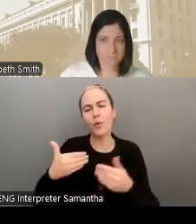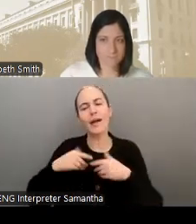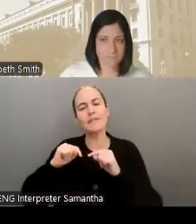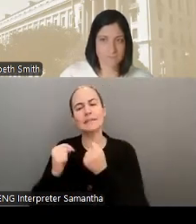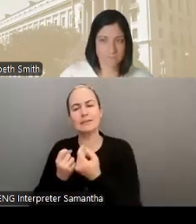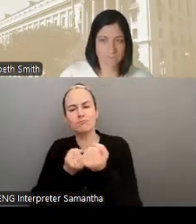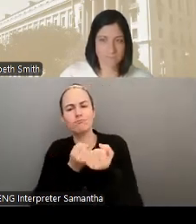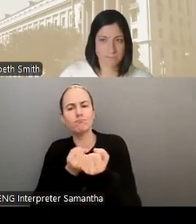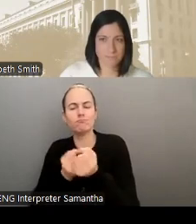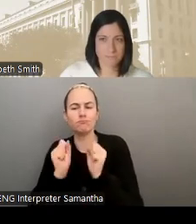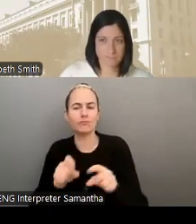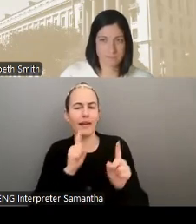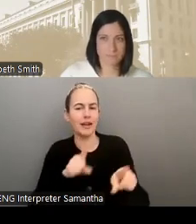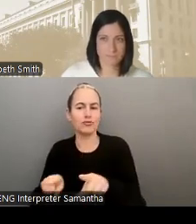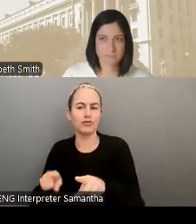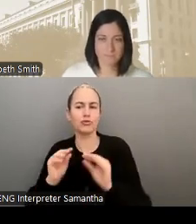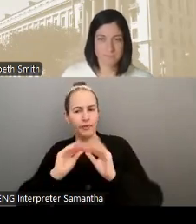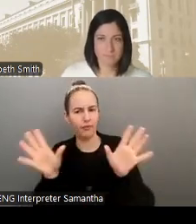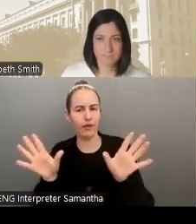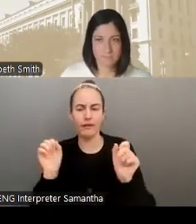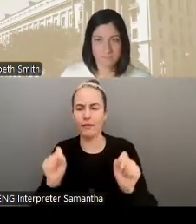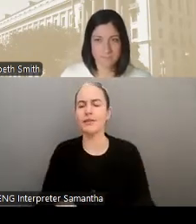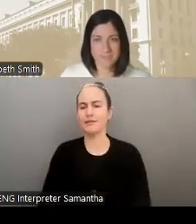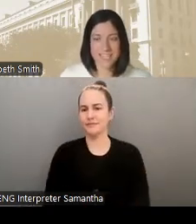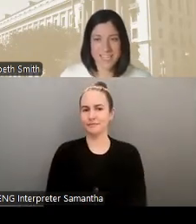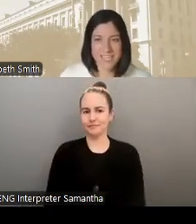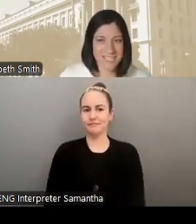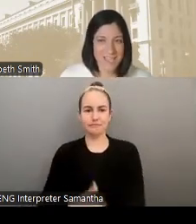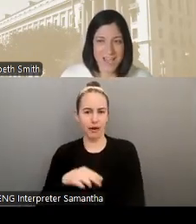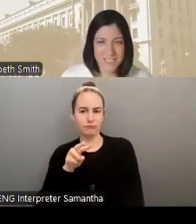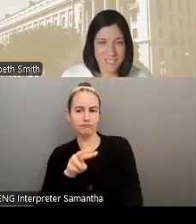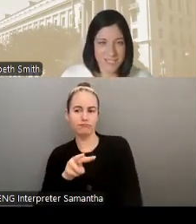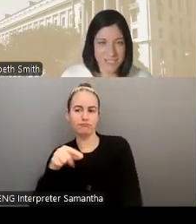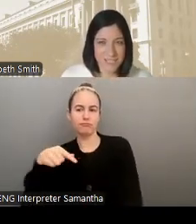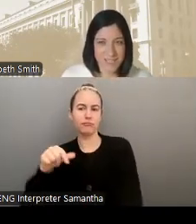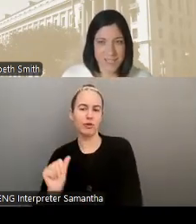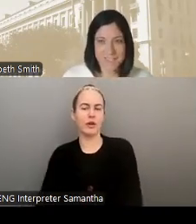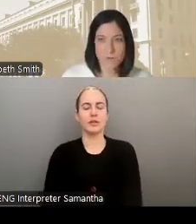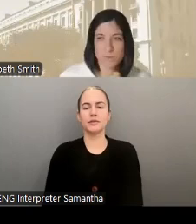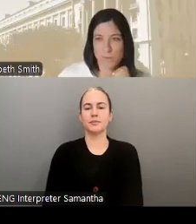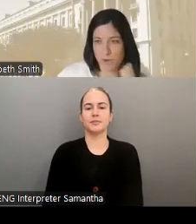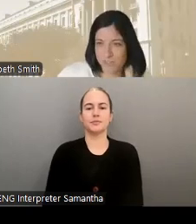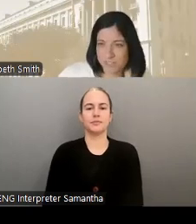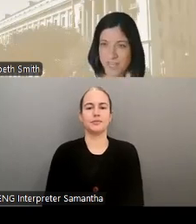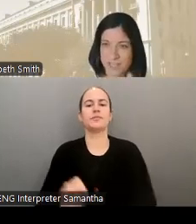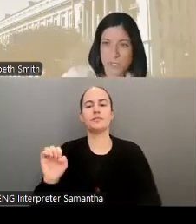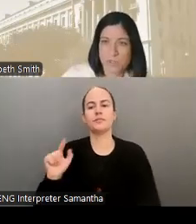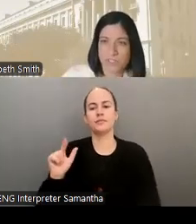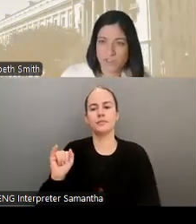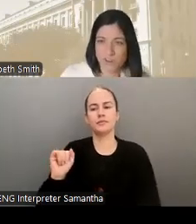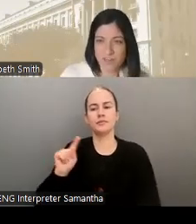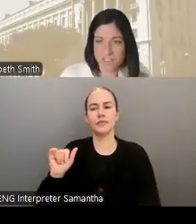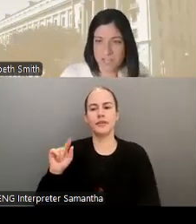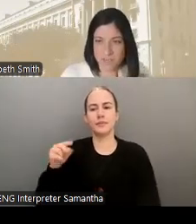questions that you have and clarify anything. So I'll keep looking. Yeah, If we have I questions. see one more. It says we